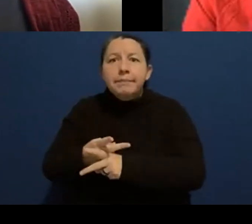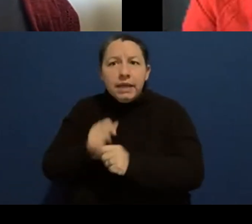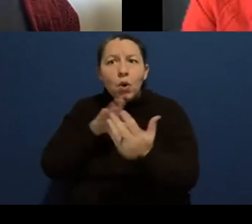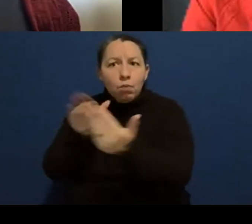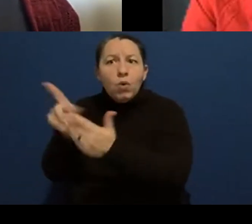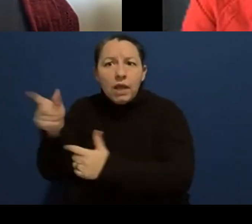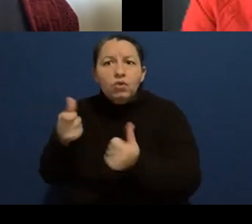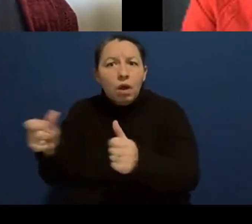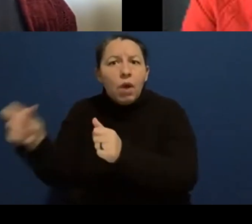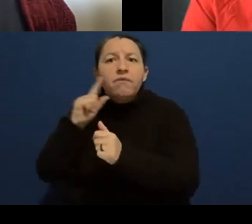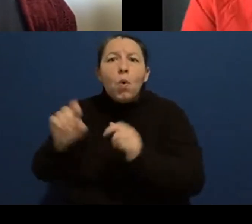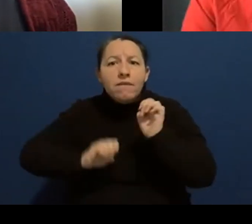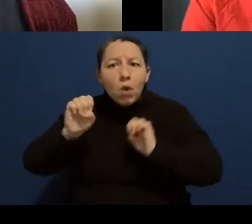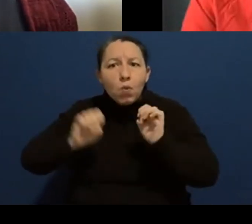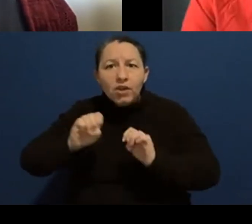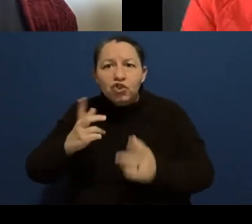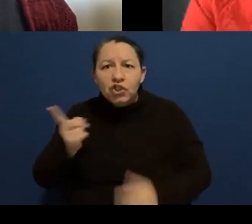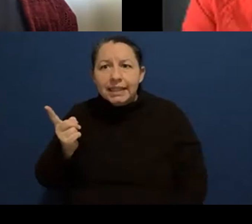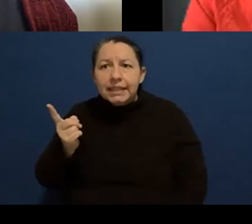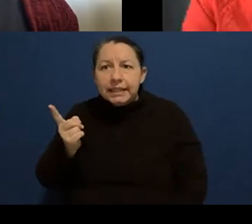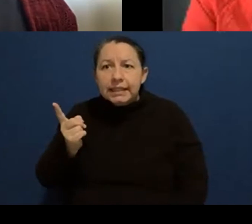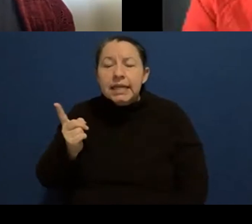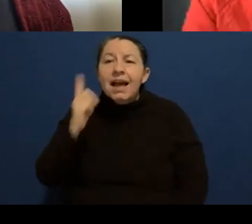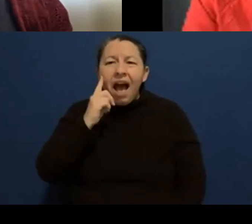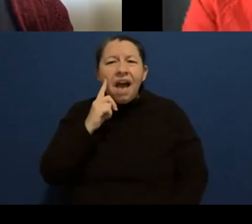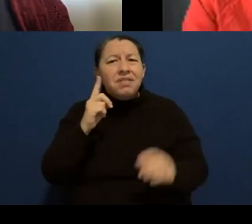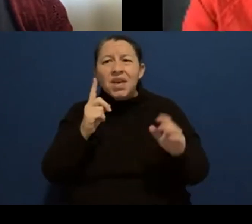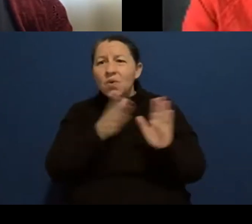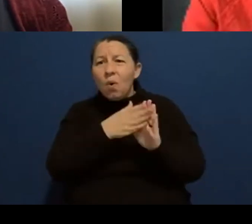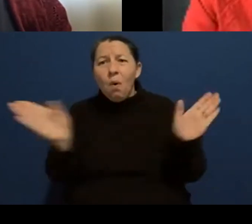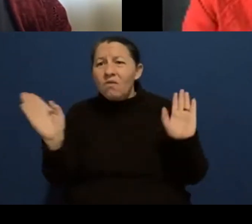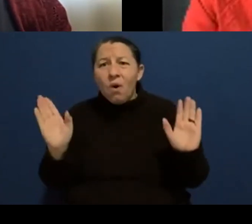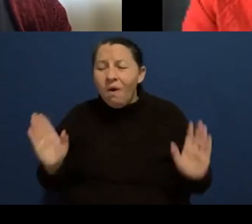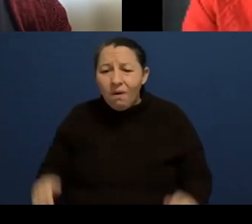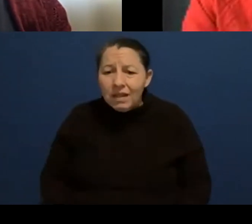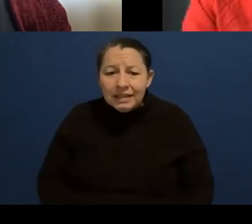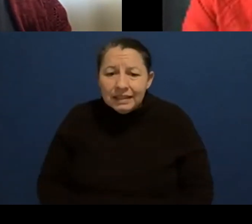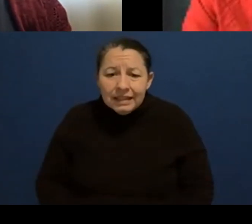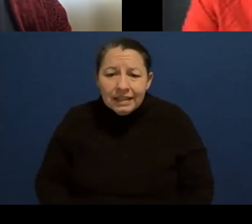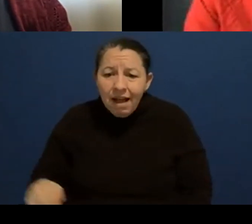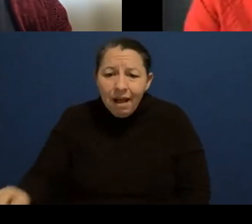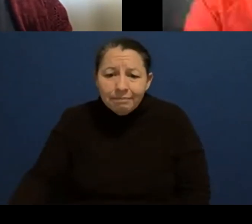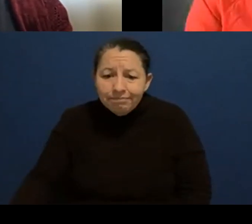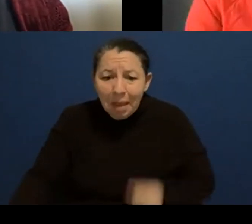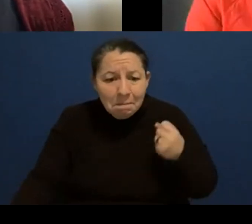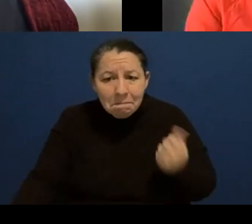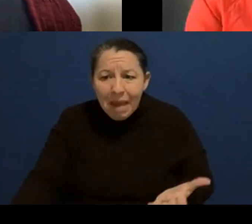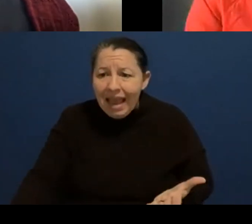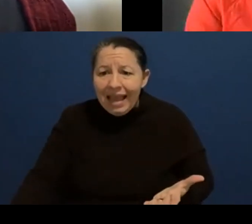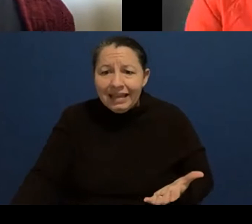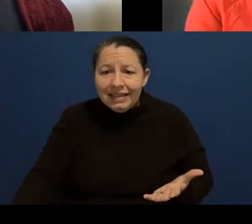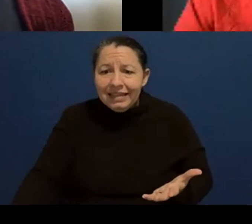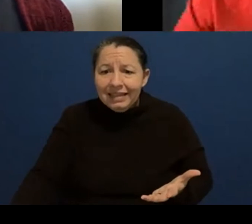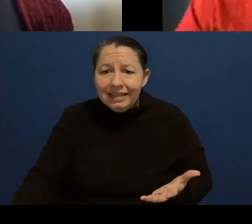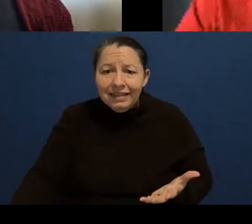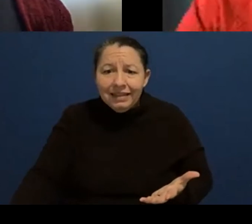approaches for evaluation. And I think that across the board, many communities and many states and many countries